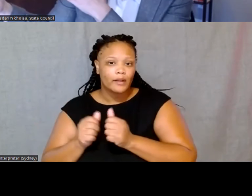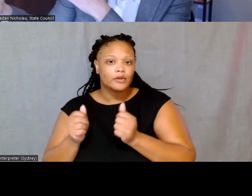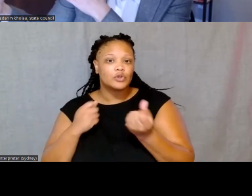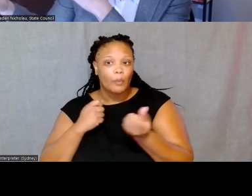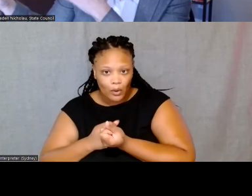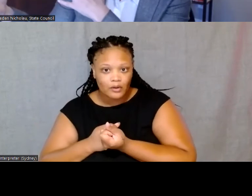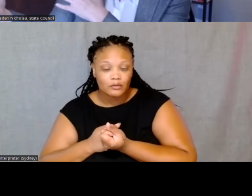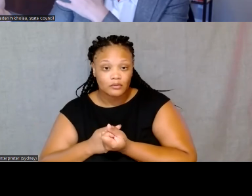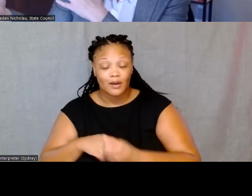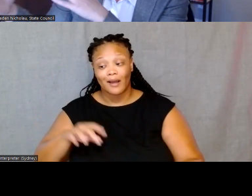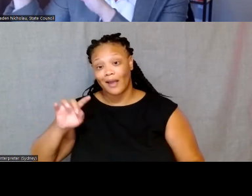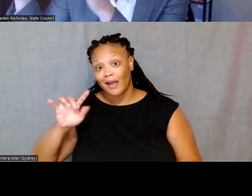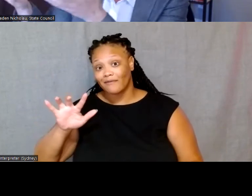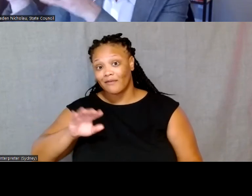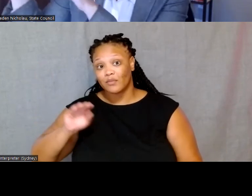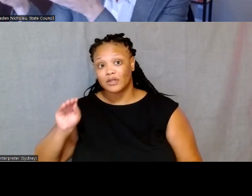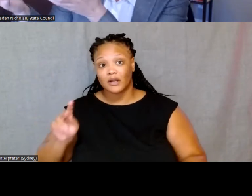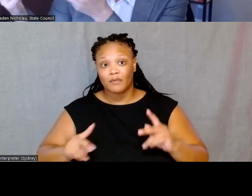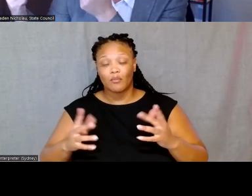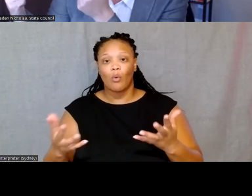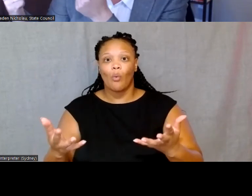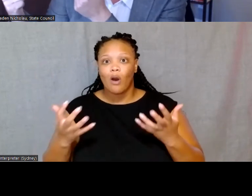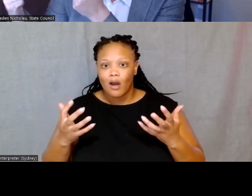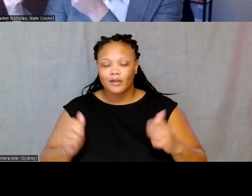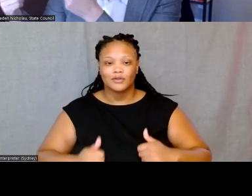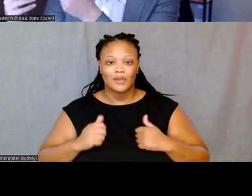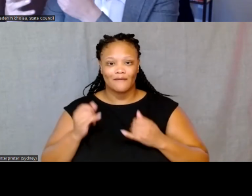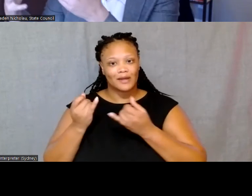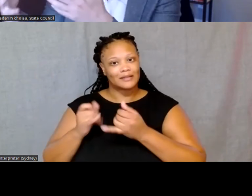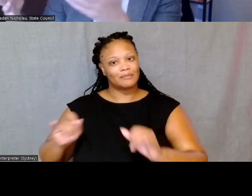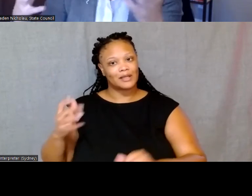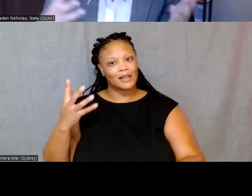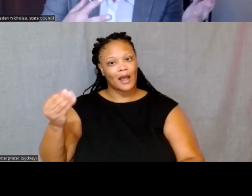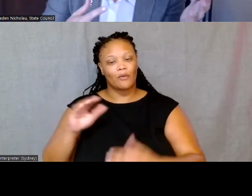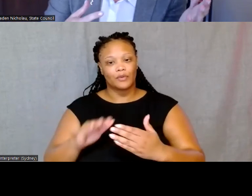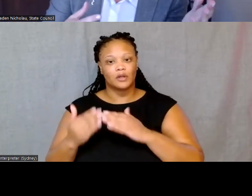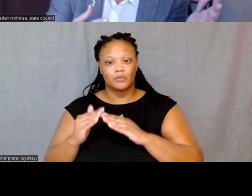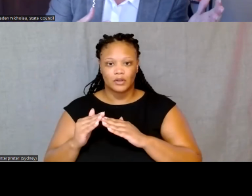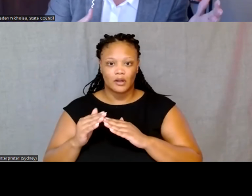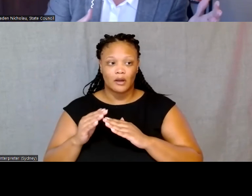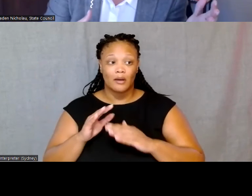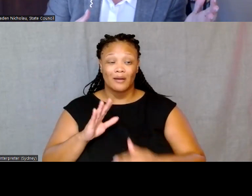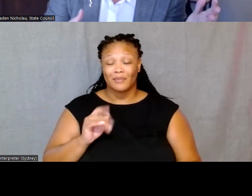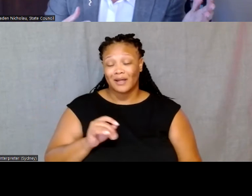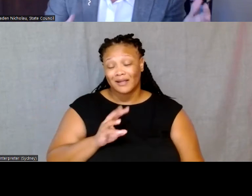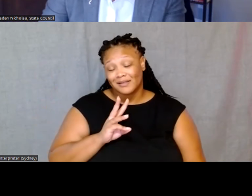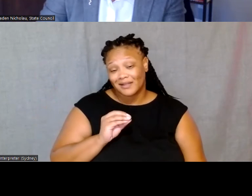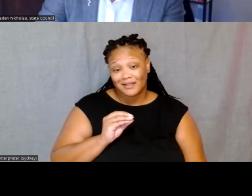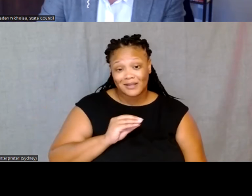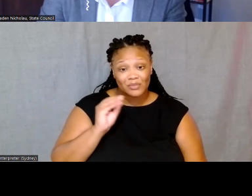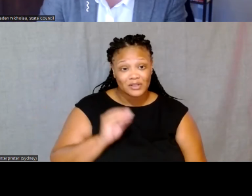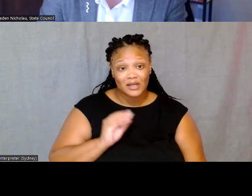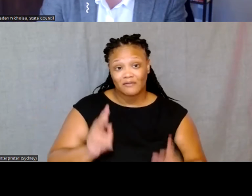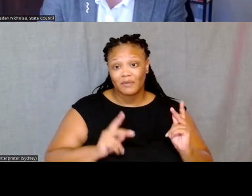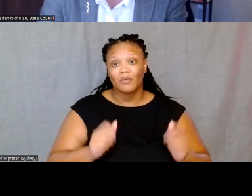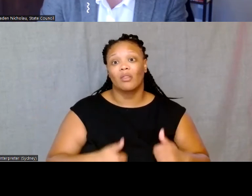live independently in the community with whatever supports they need. But a majority, 60% plus of people live with